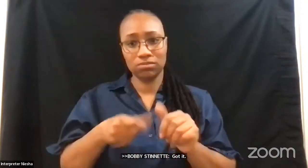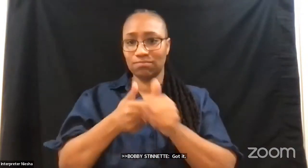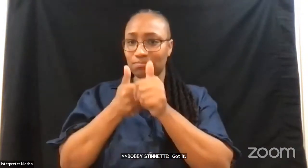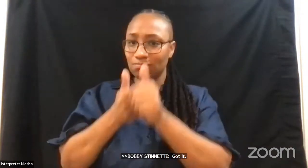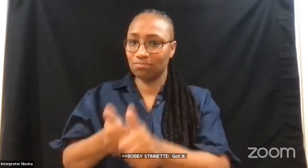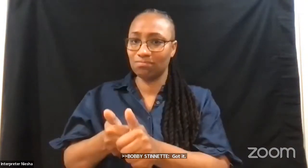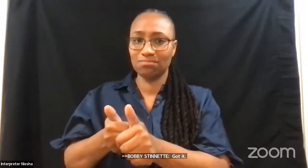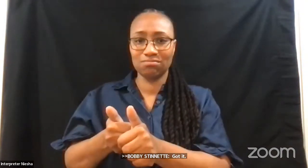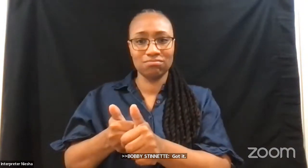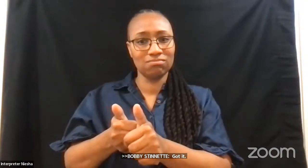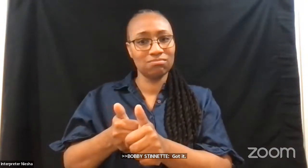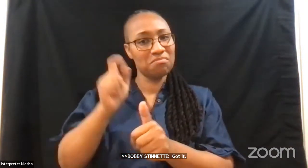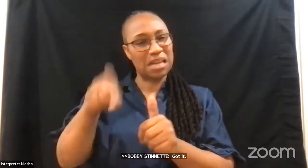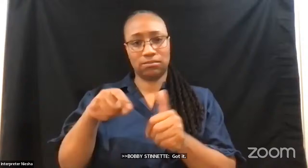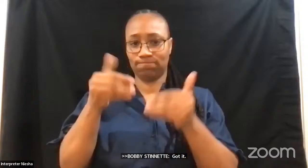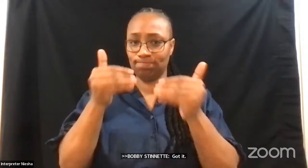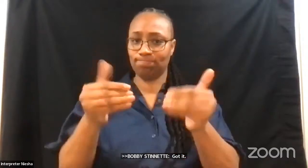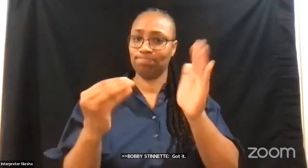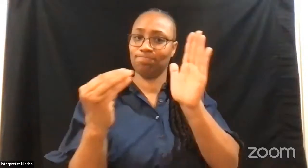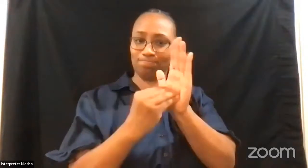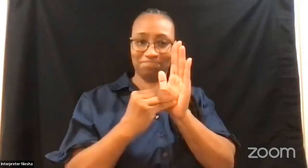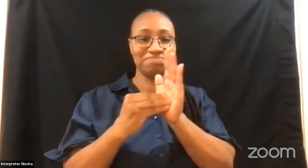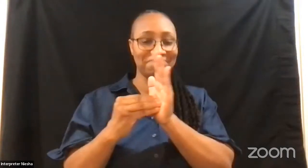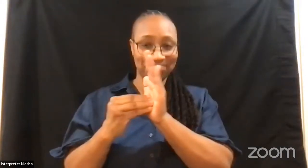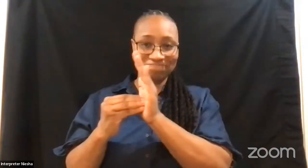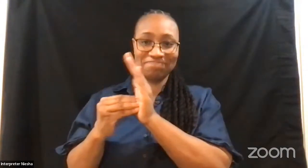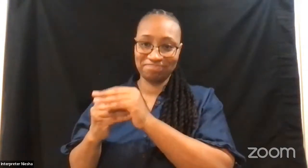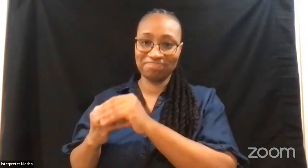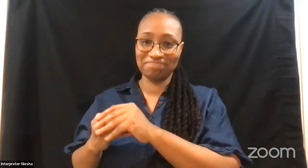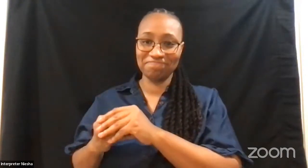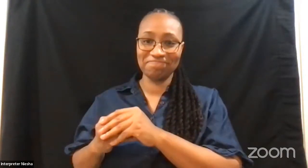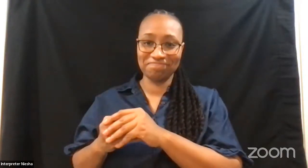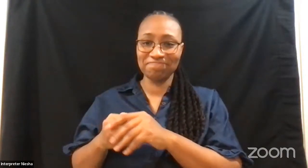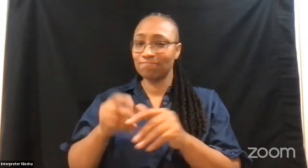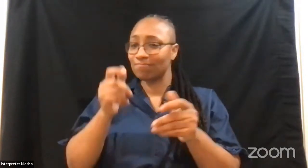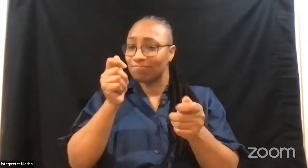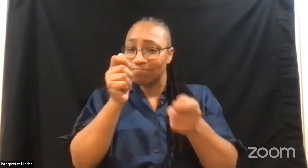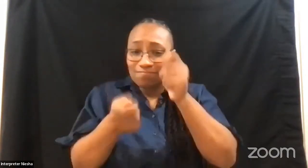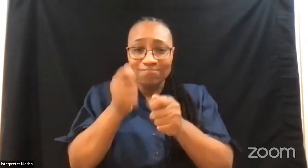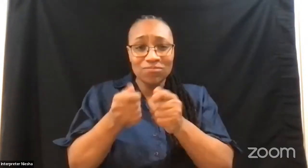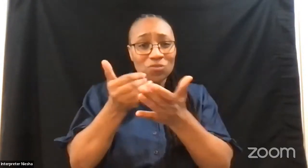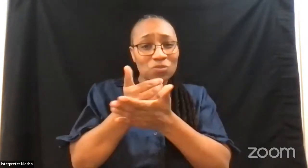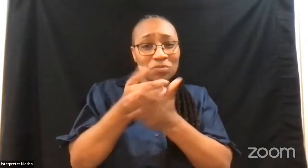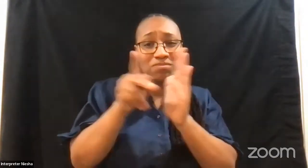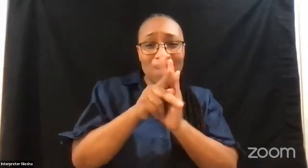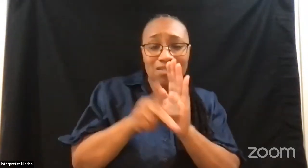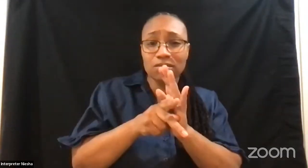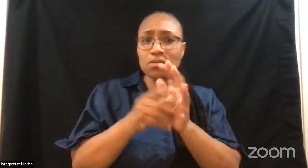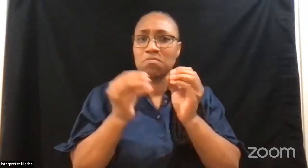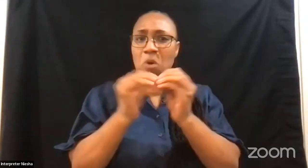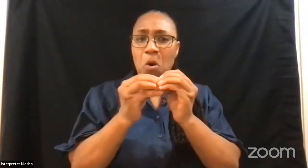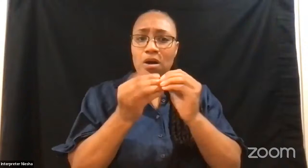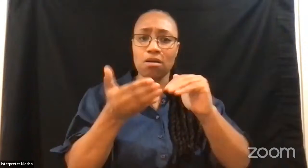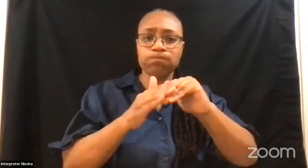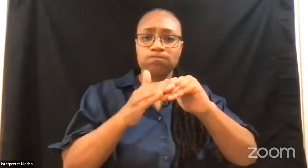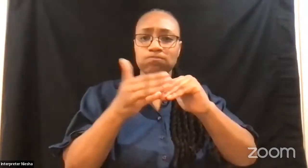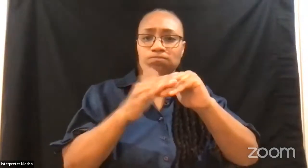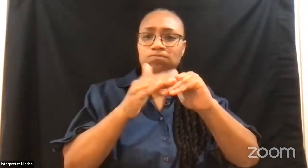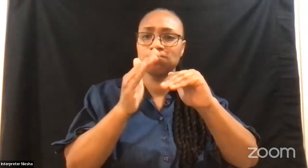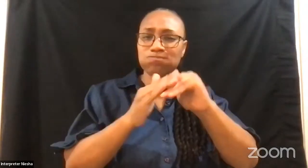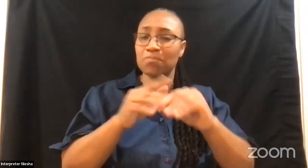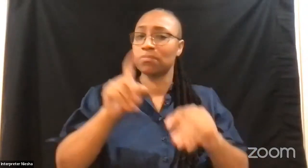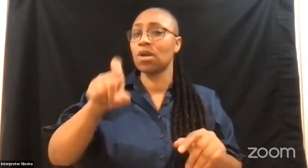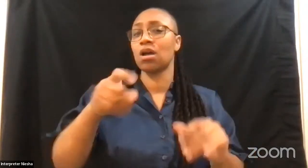to implement policies that are forward moving, we absolutely think that